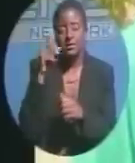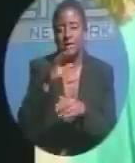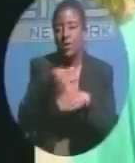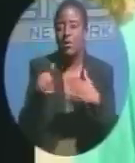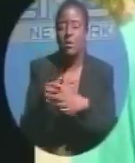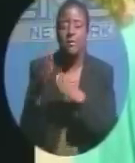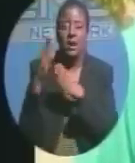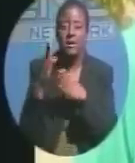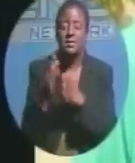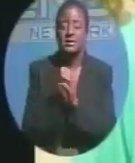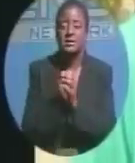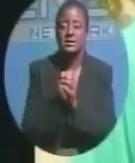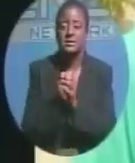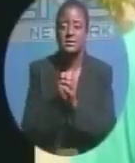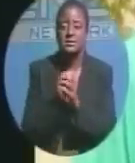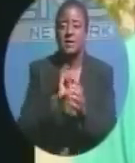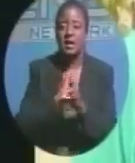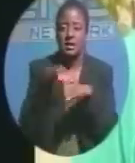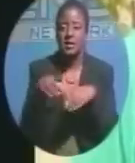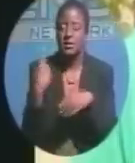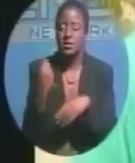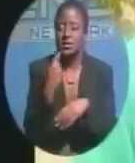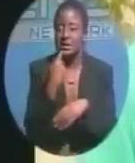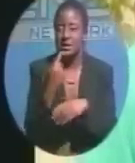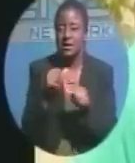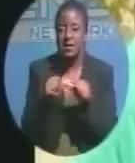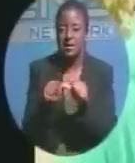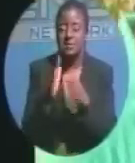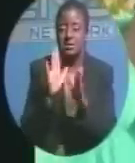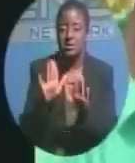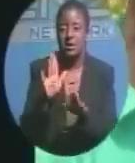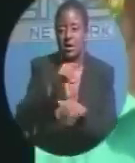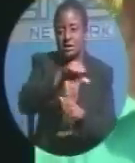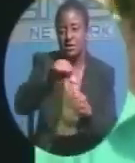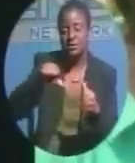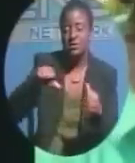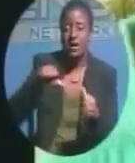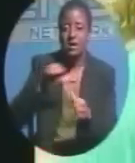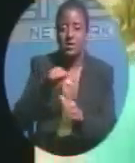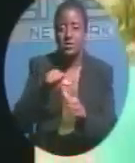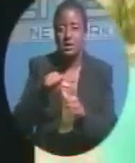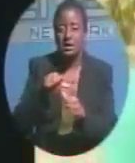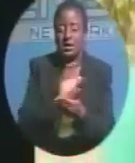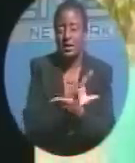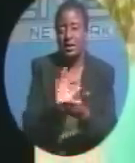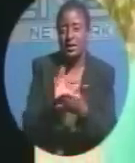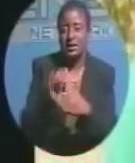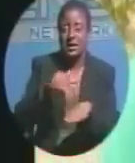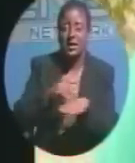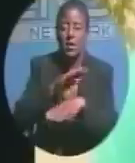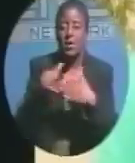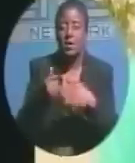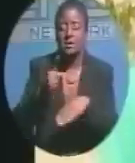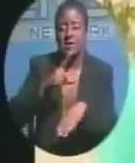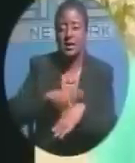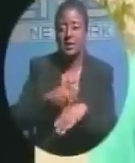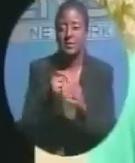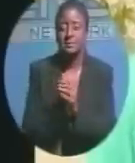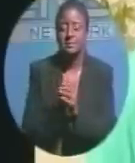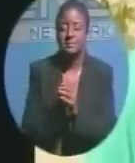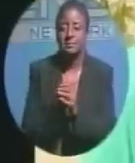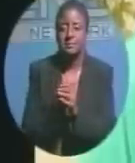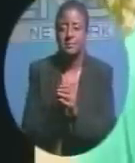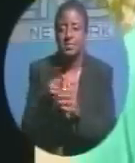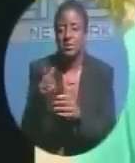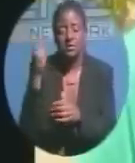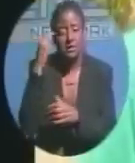message to those people? Yeah, well, I only could tell them to keep their surrounding clean at all times. I does at all times, yeah.